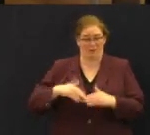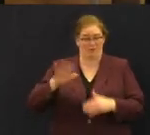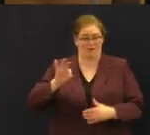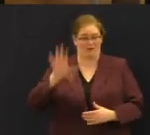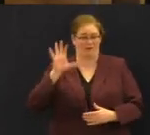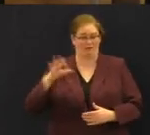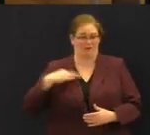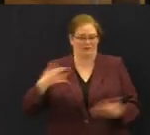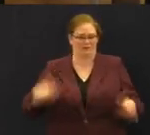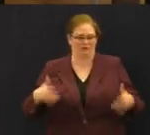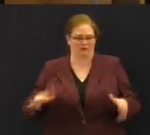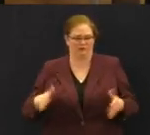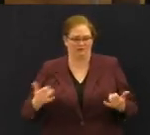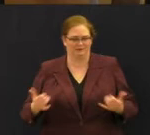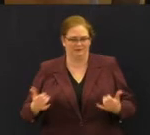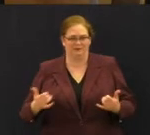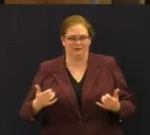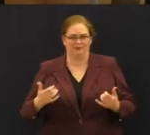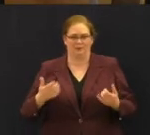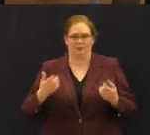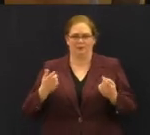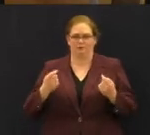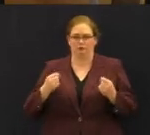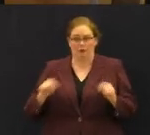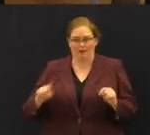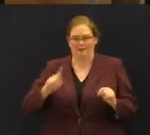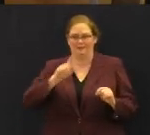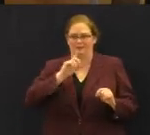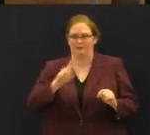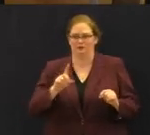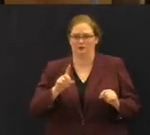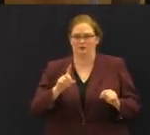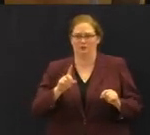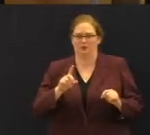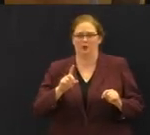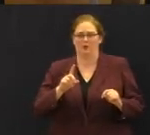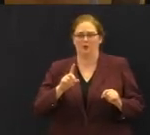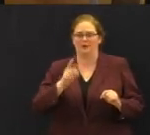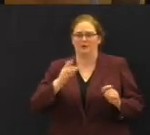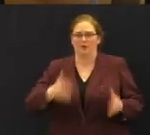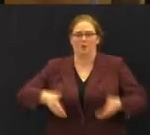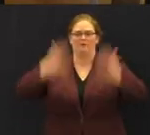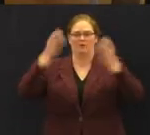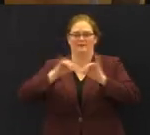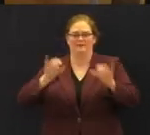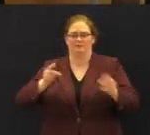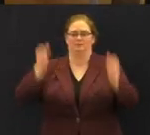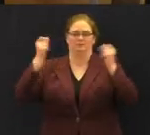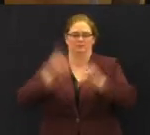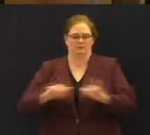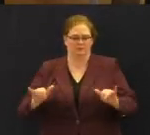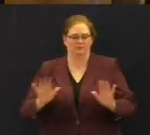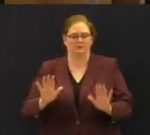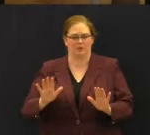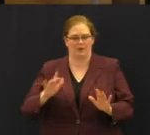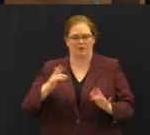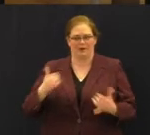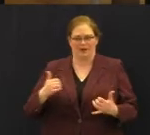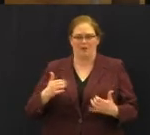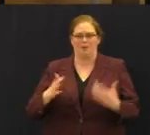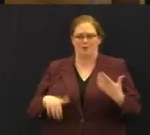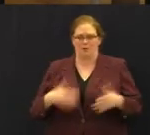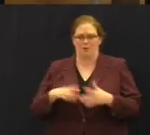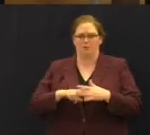pending, we were trying to make sure that we didn't overwhelm the system too early, but we will now